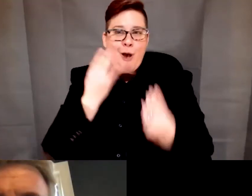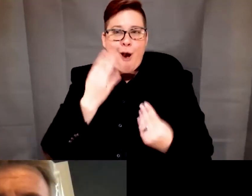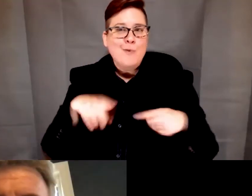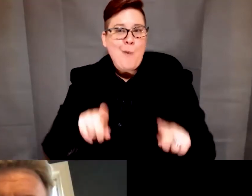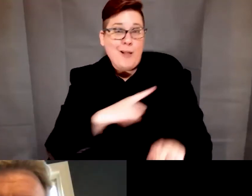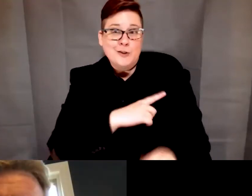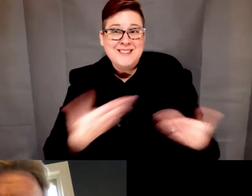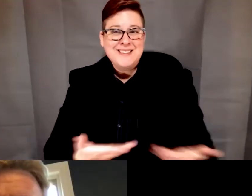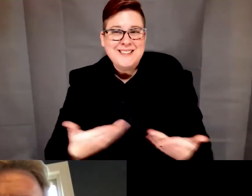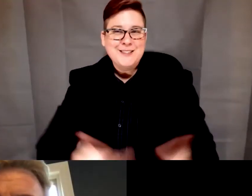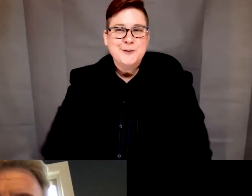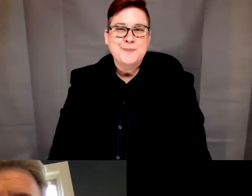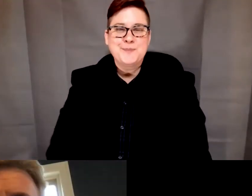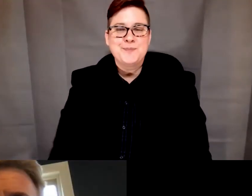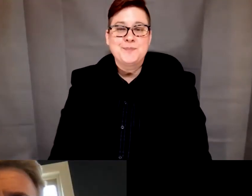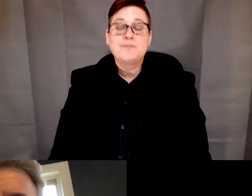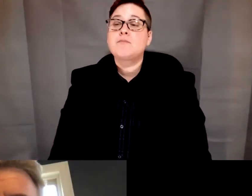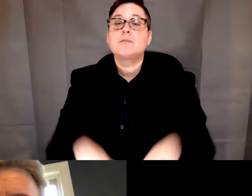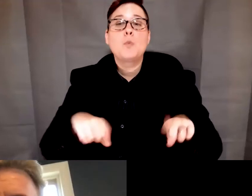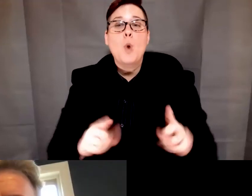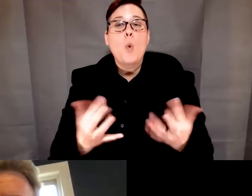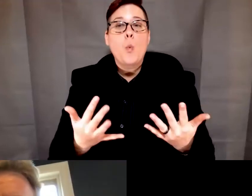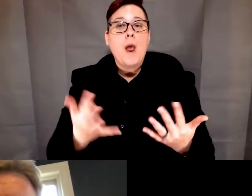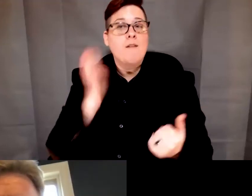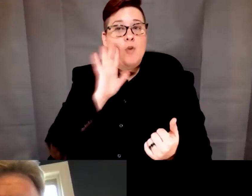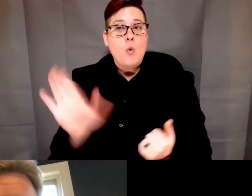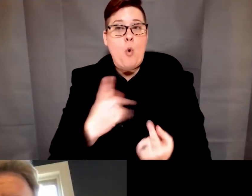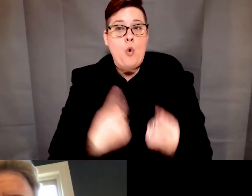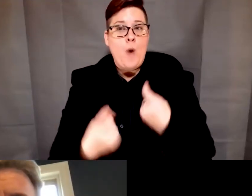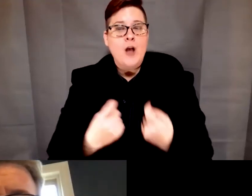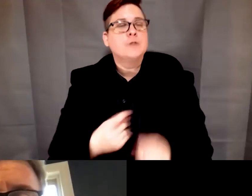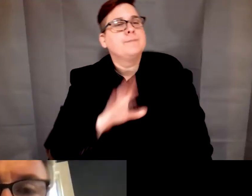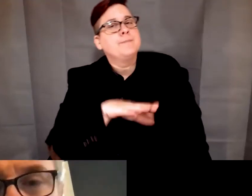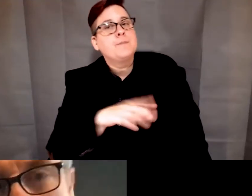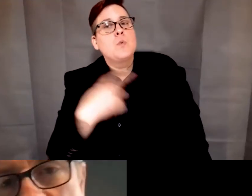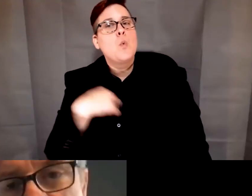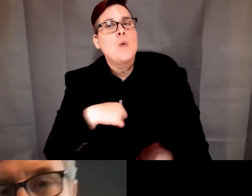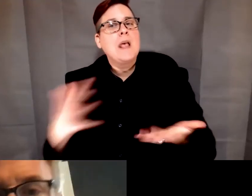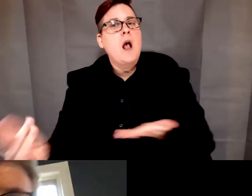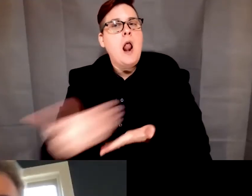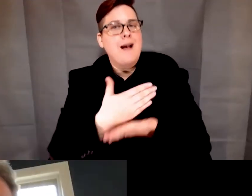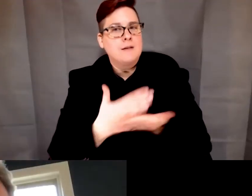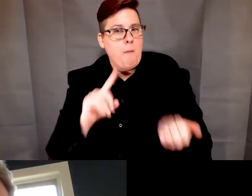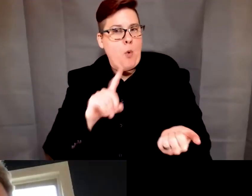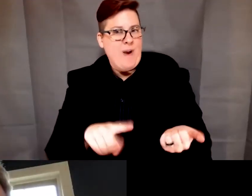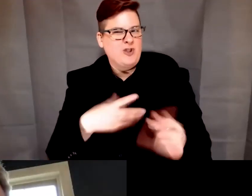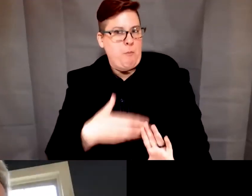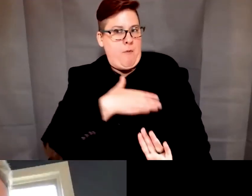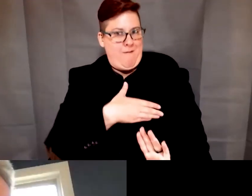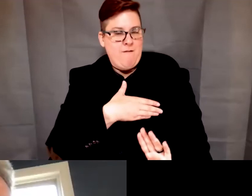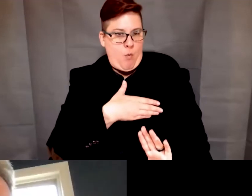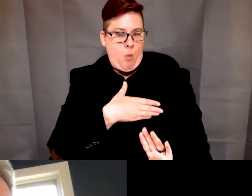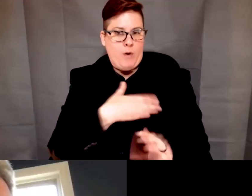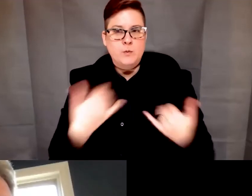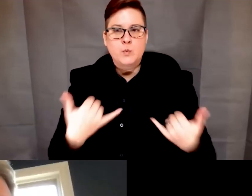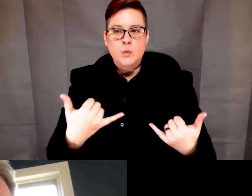her. While we're waiting for some questions, Dr. Binder, we collected a few questions beforehand,